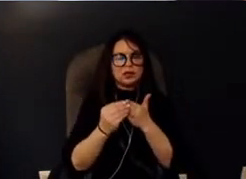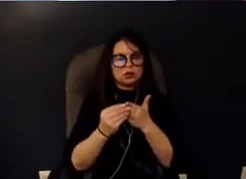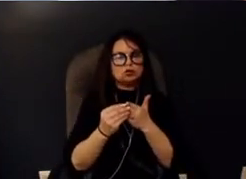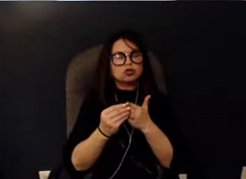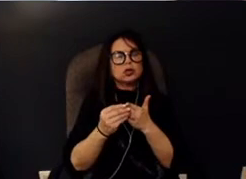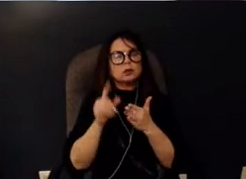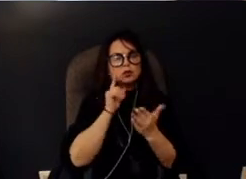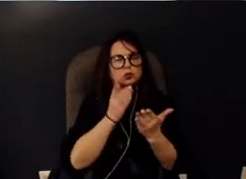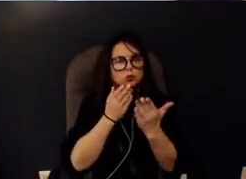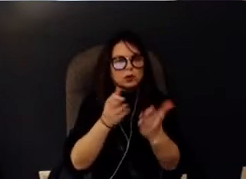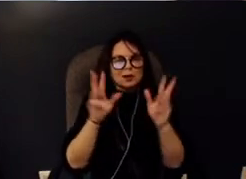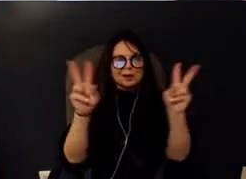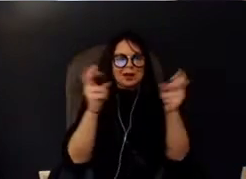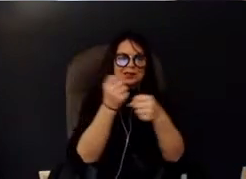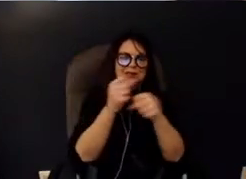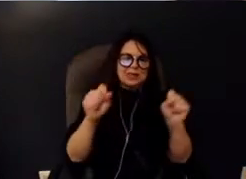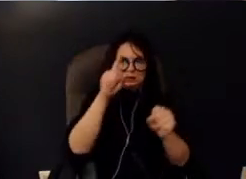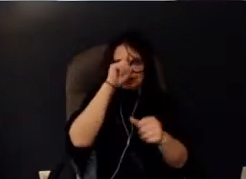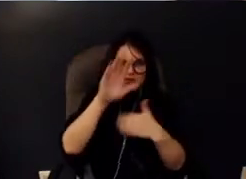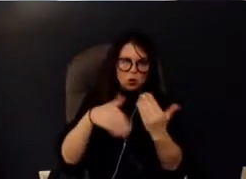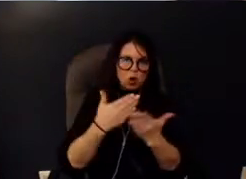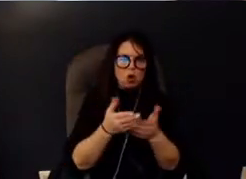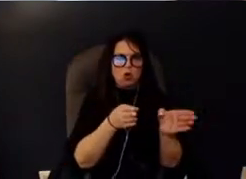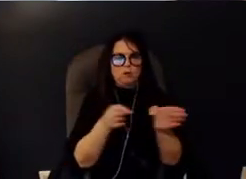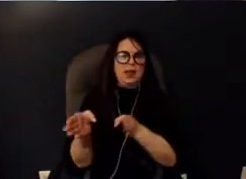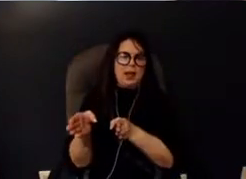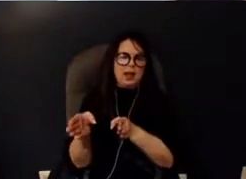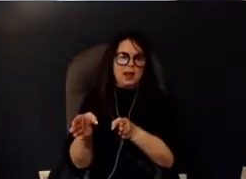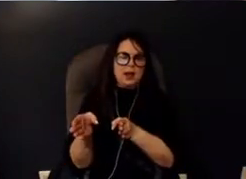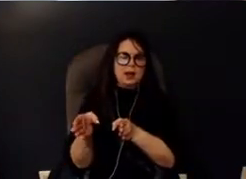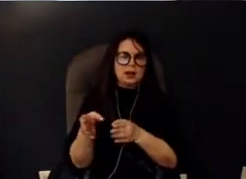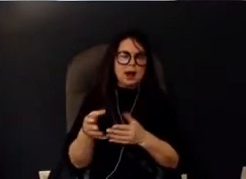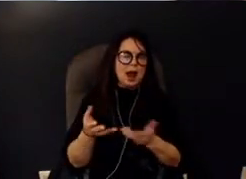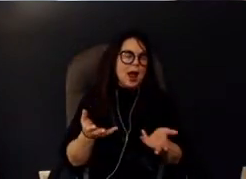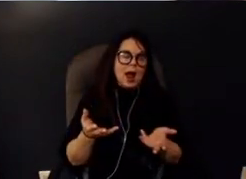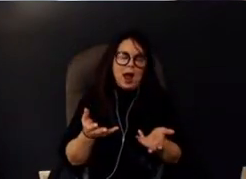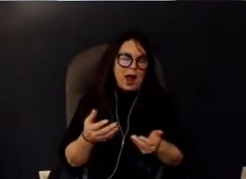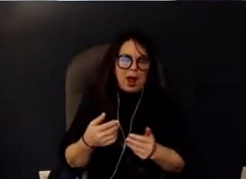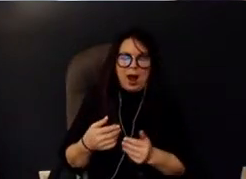plan, which, you know, I view as